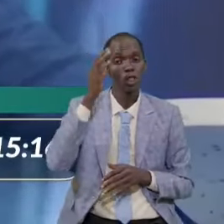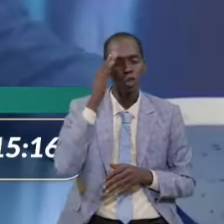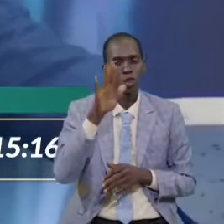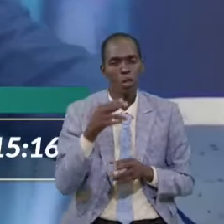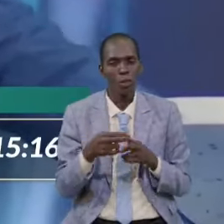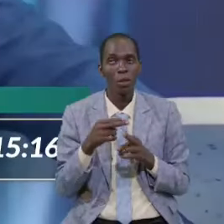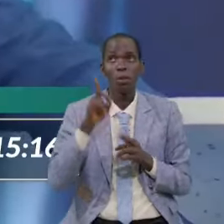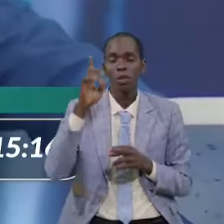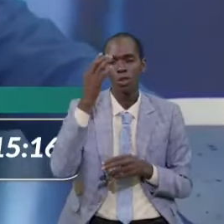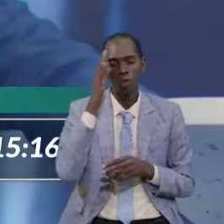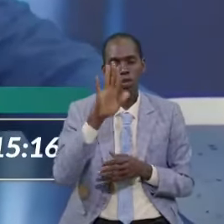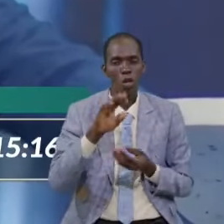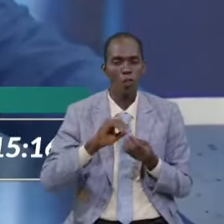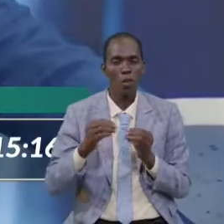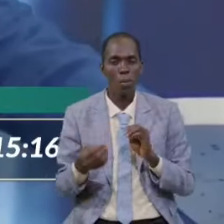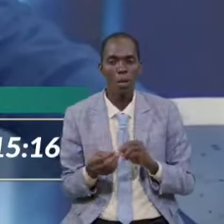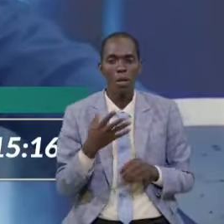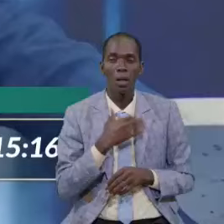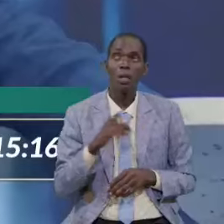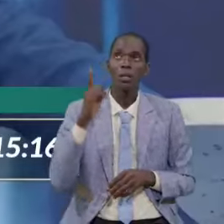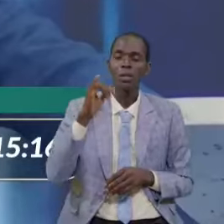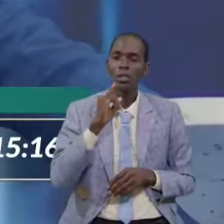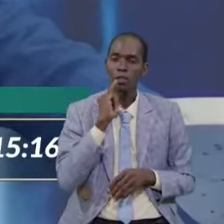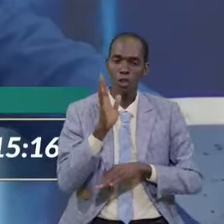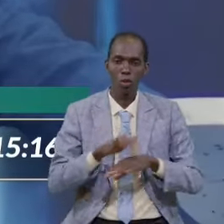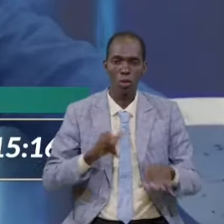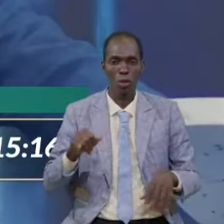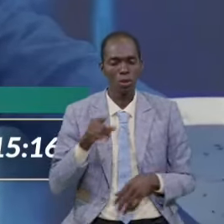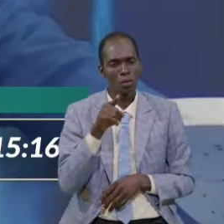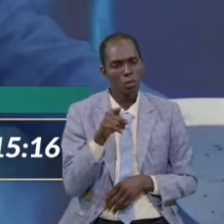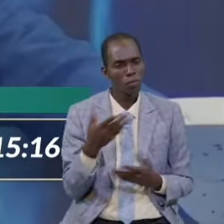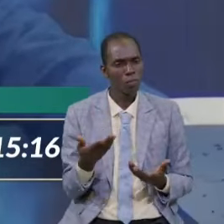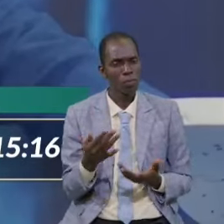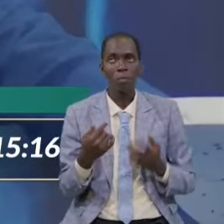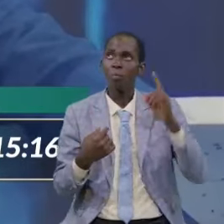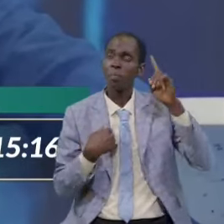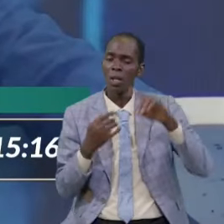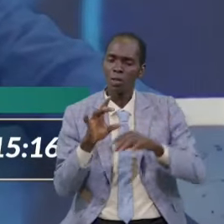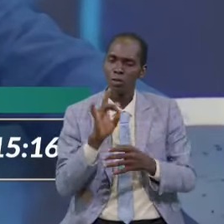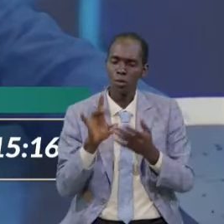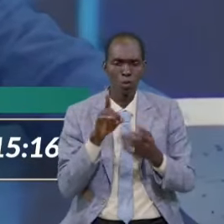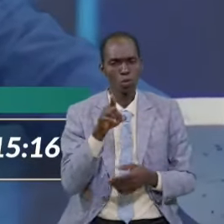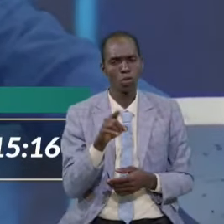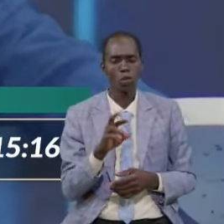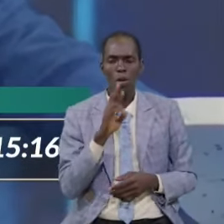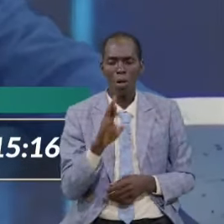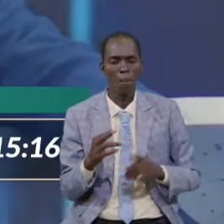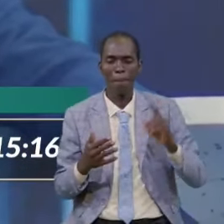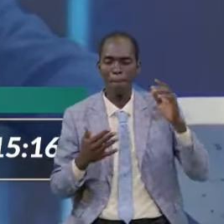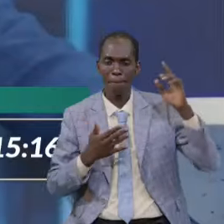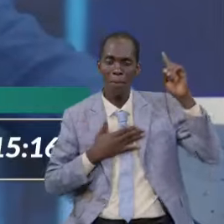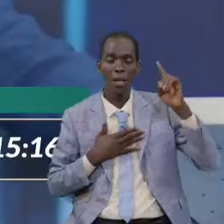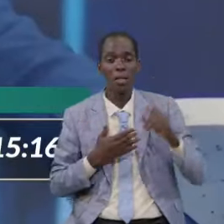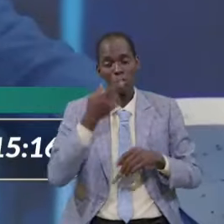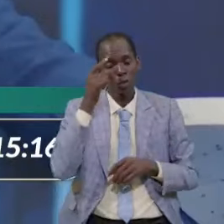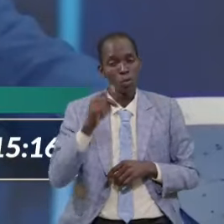he's calling you, his number. You said, I'm choosing you. You are mine. And because you are mine, I'm going to bring you